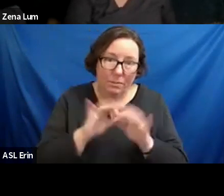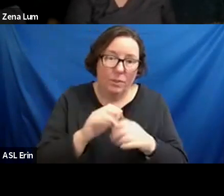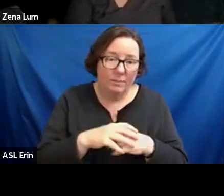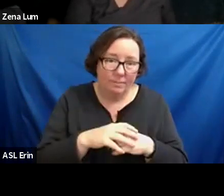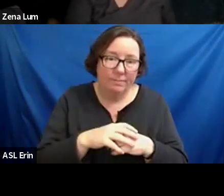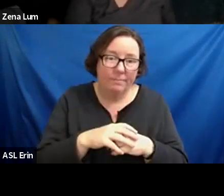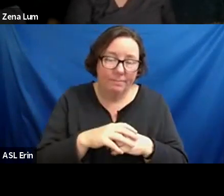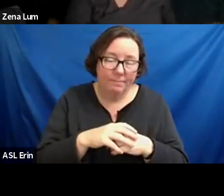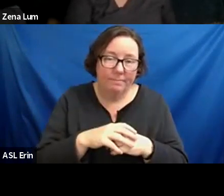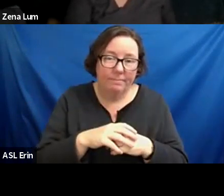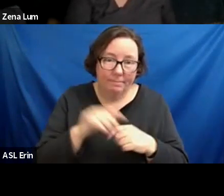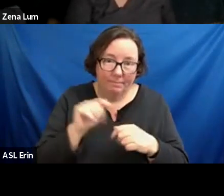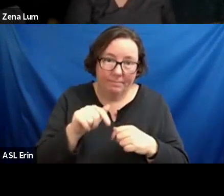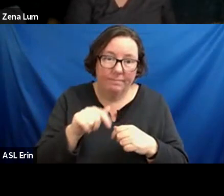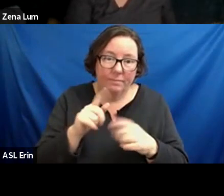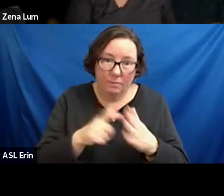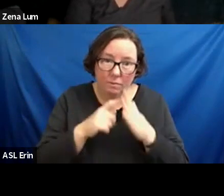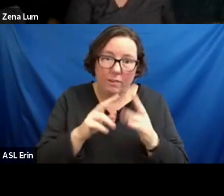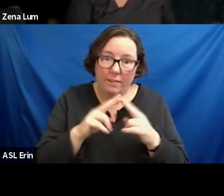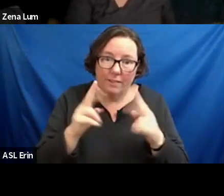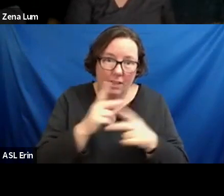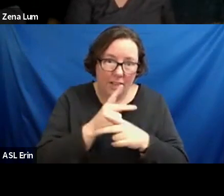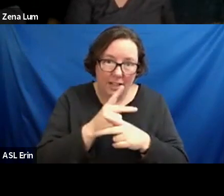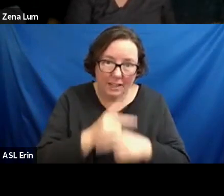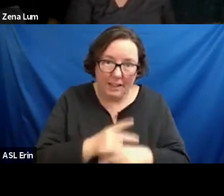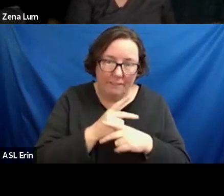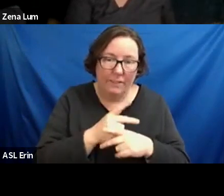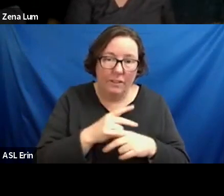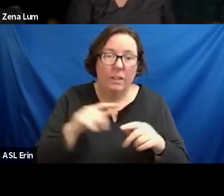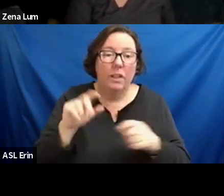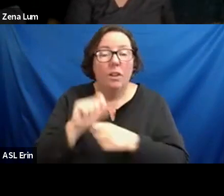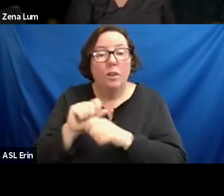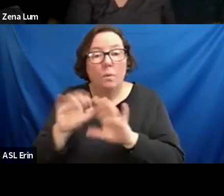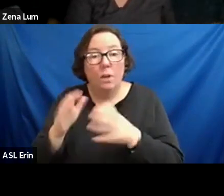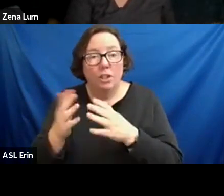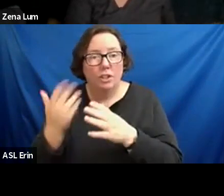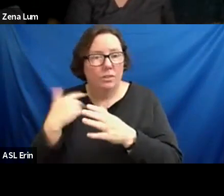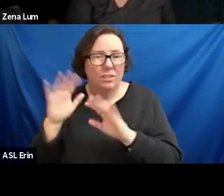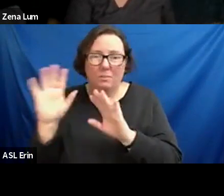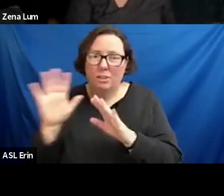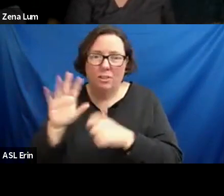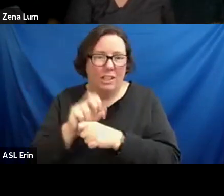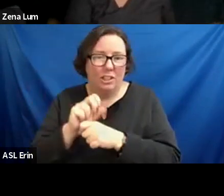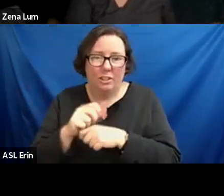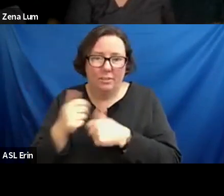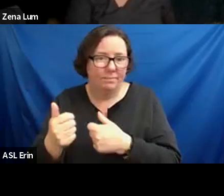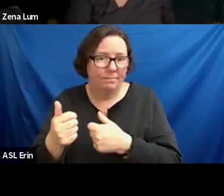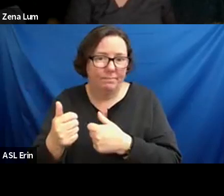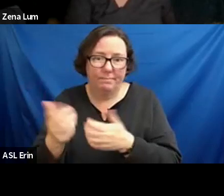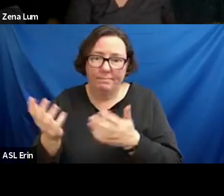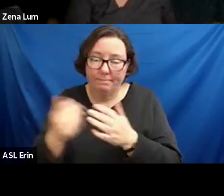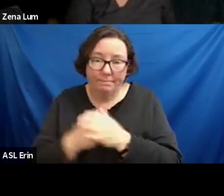very careful threading of the needle. The working group did a fabulous job of that